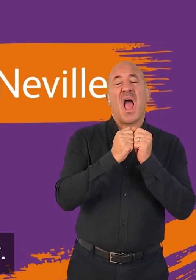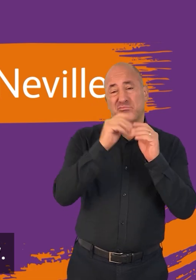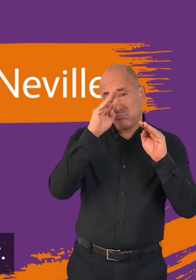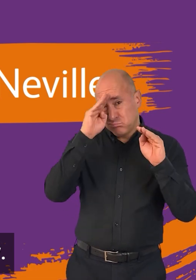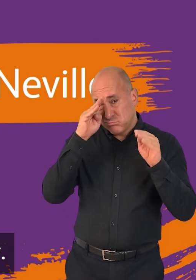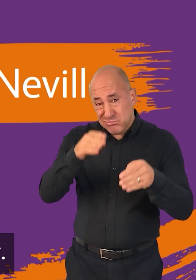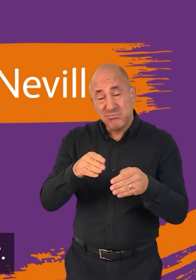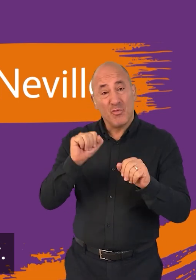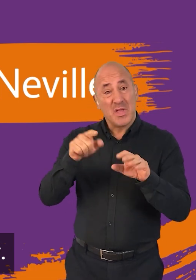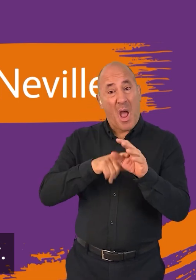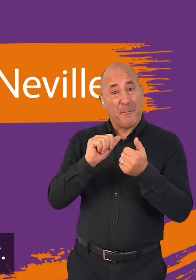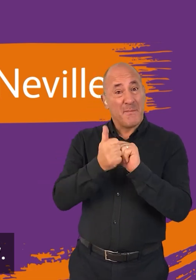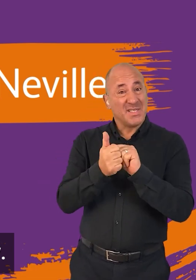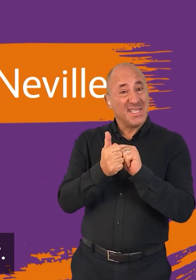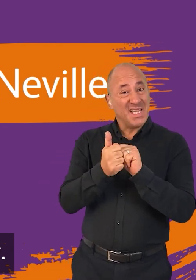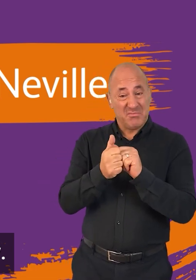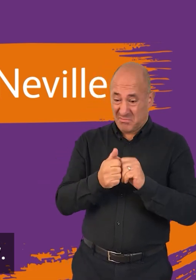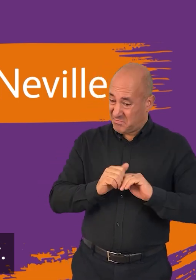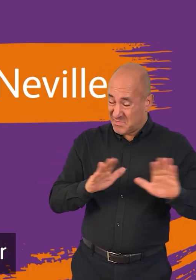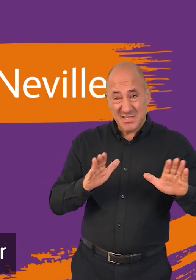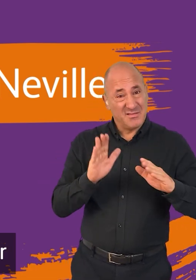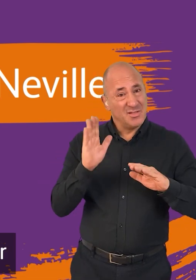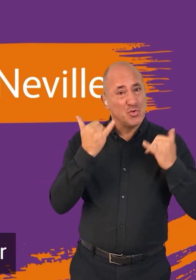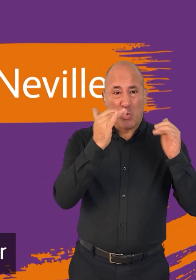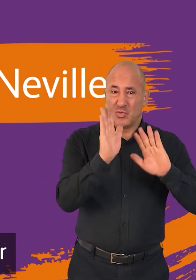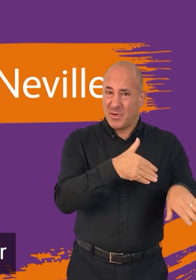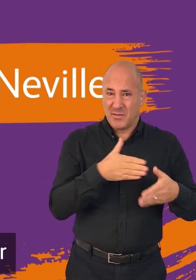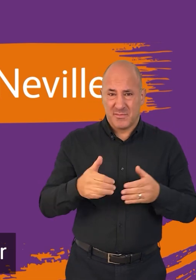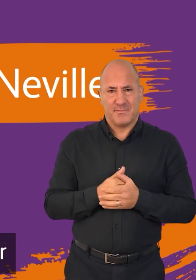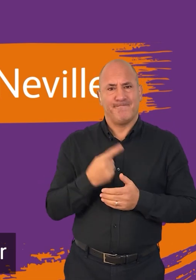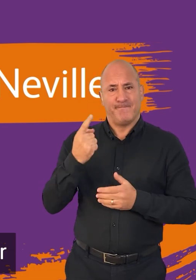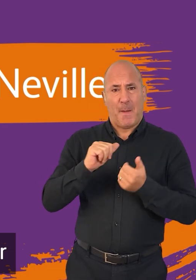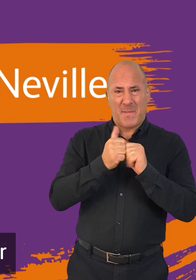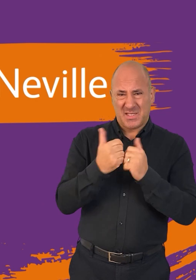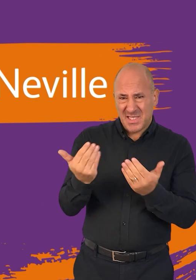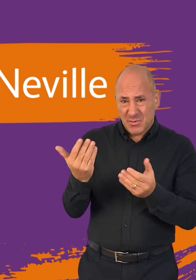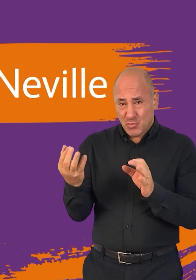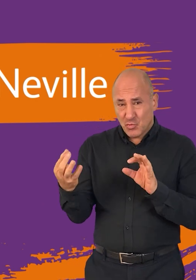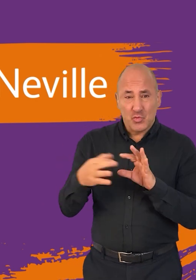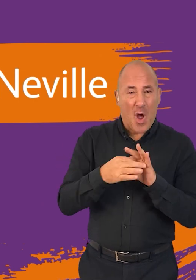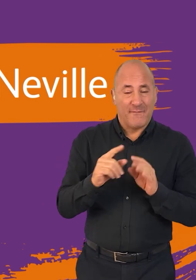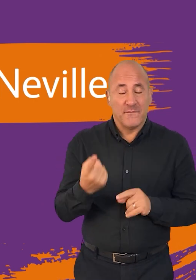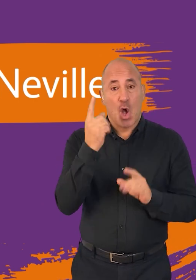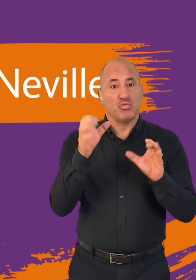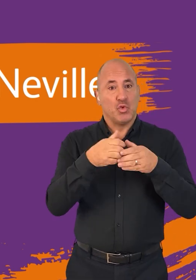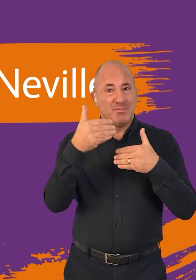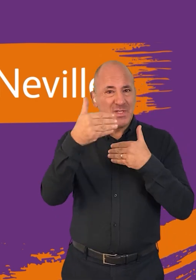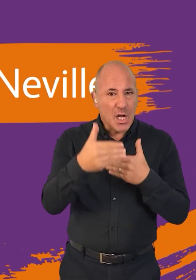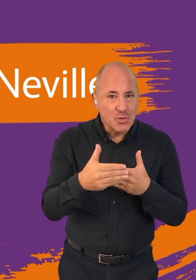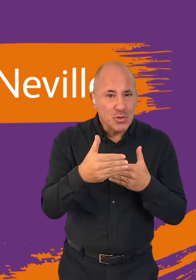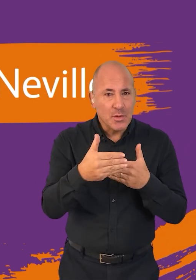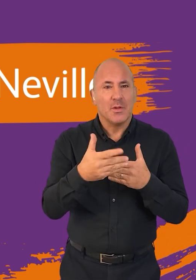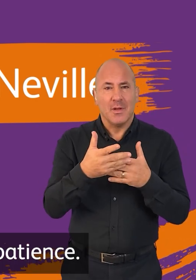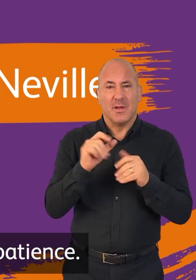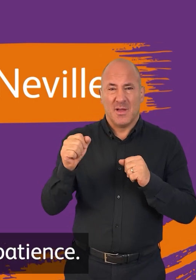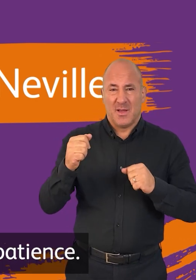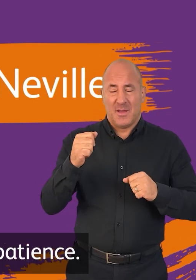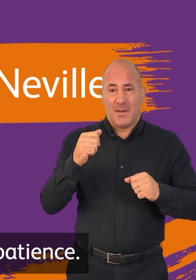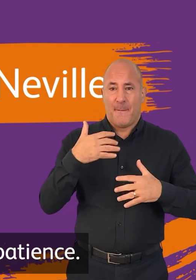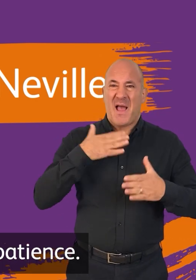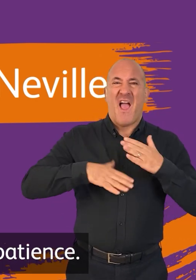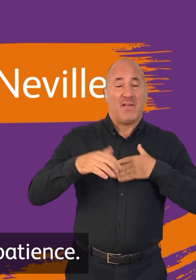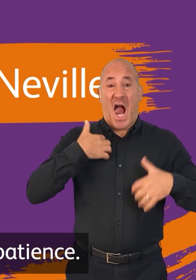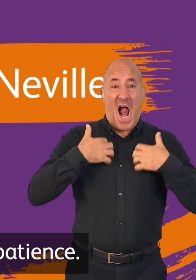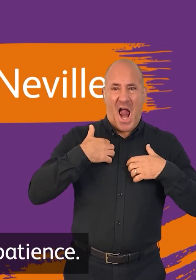month to spend time with her young buddy. Sophie enabled her buddy to join her very first group session and managed her